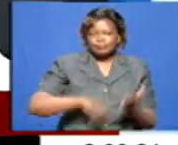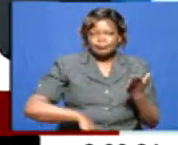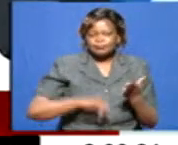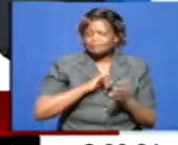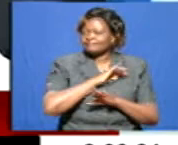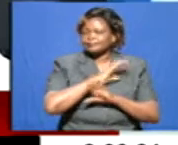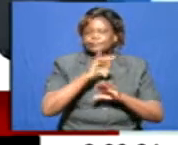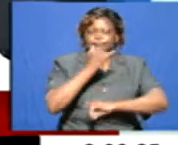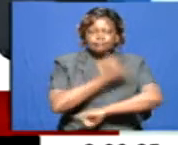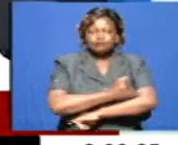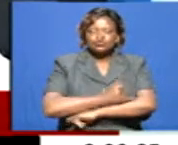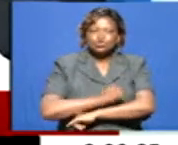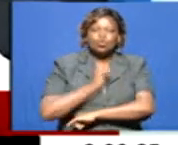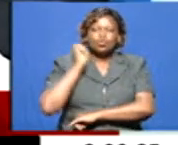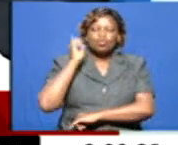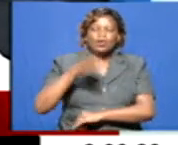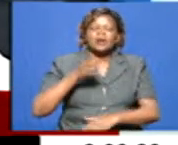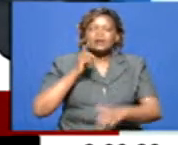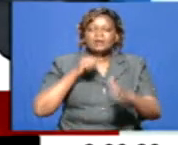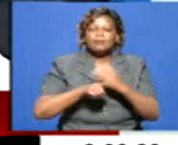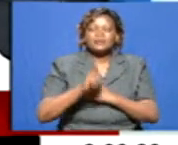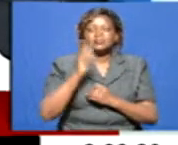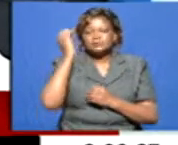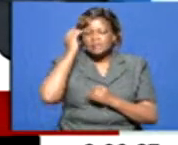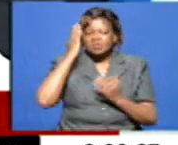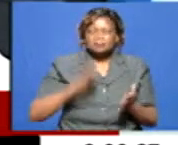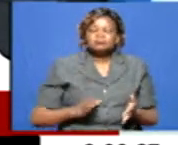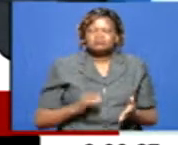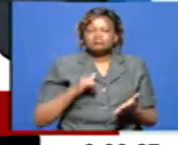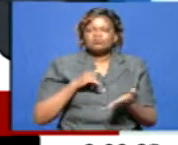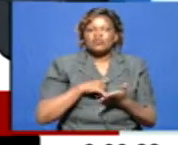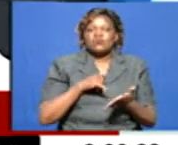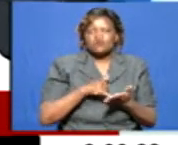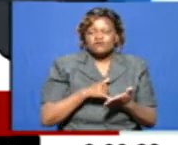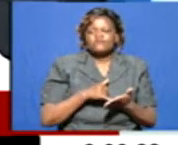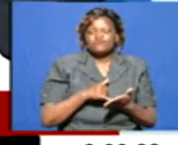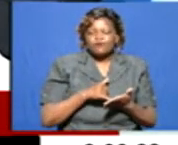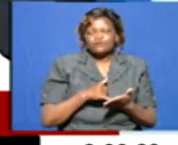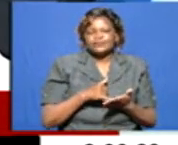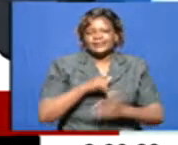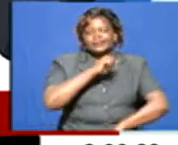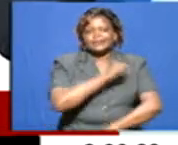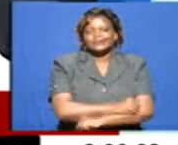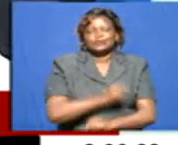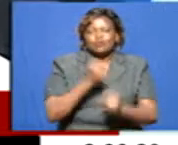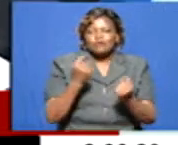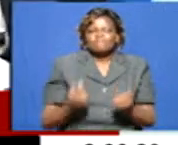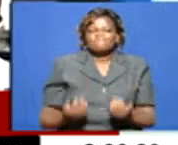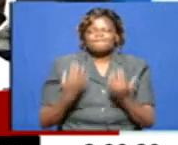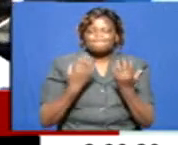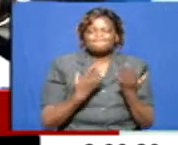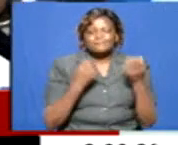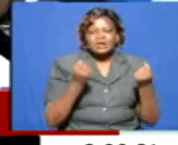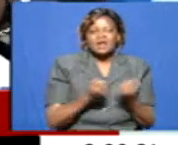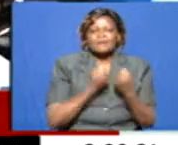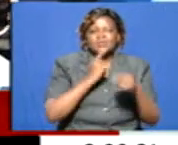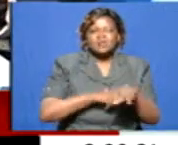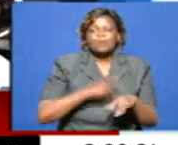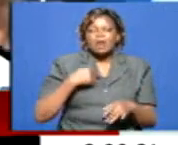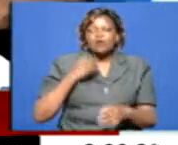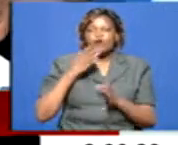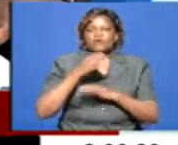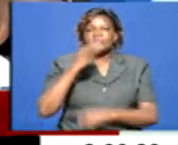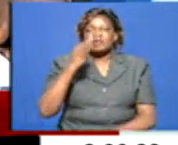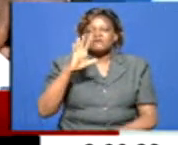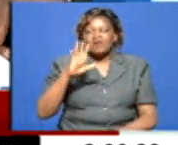institution will admit learners linked to nationwide school fires. The warning came as over 35 students were